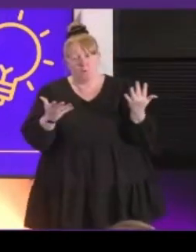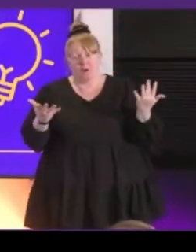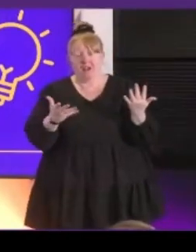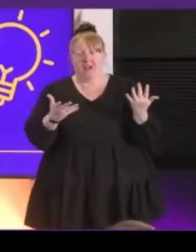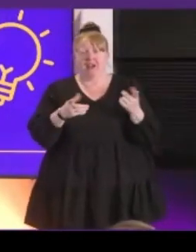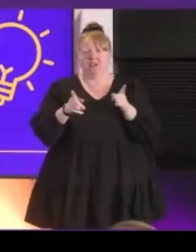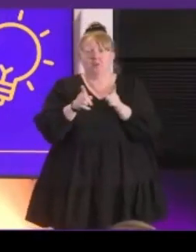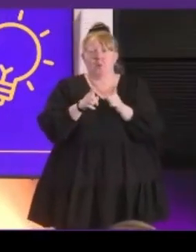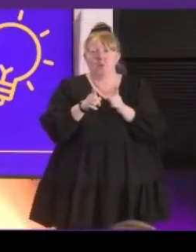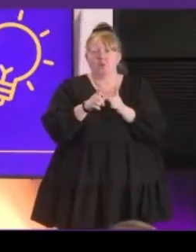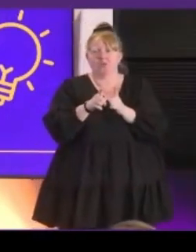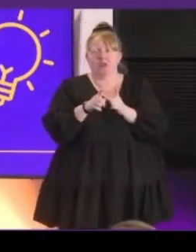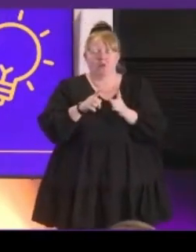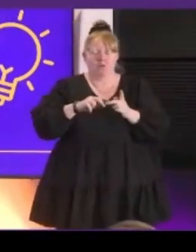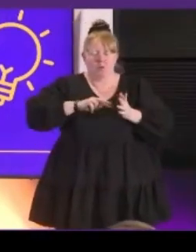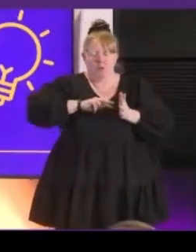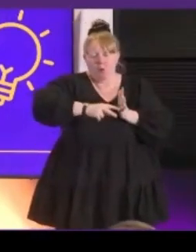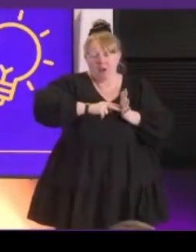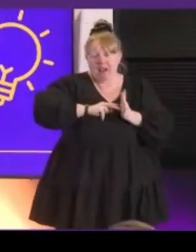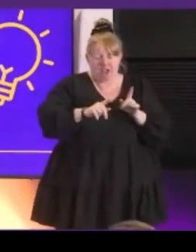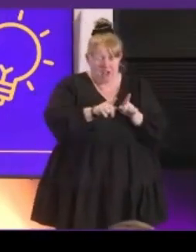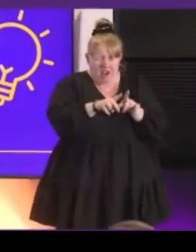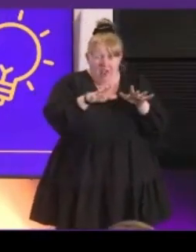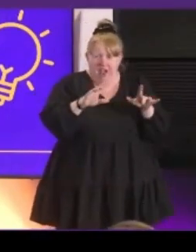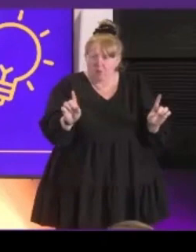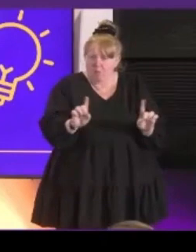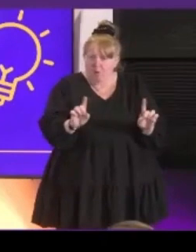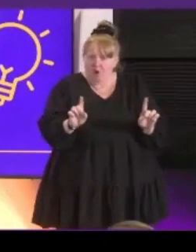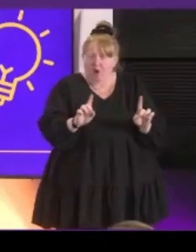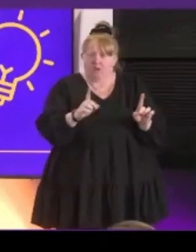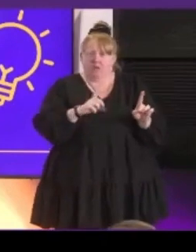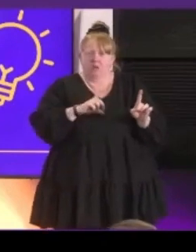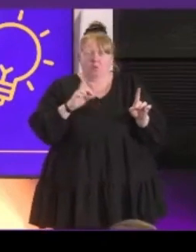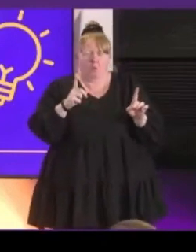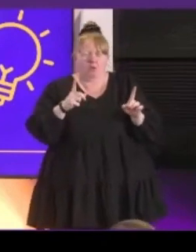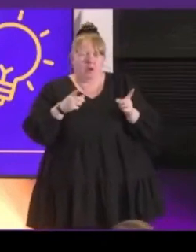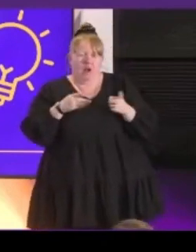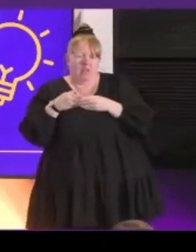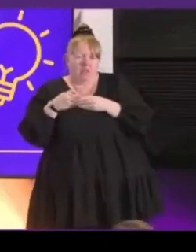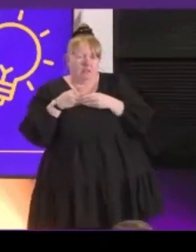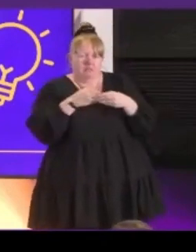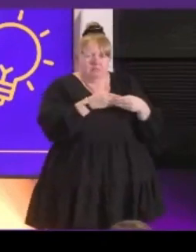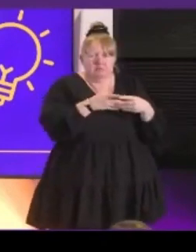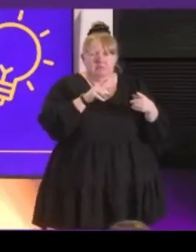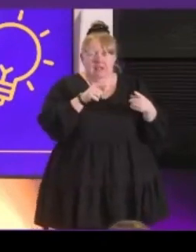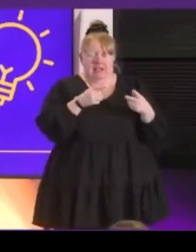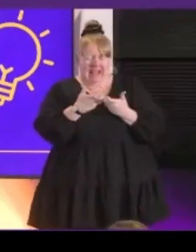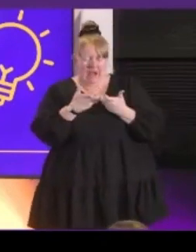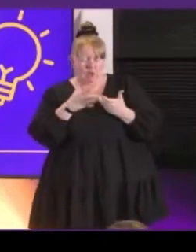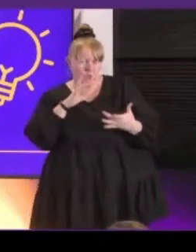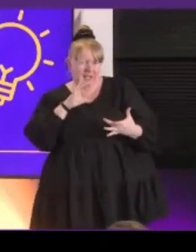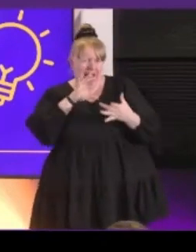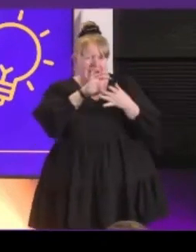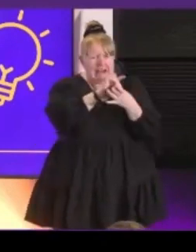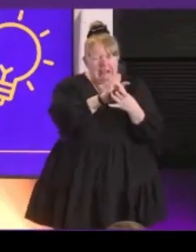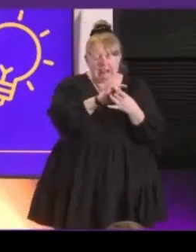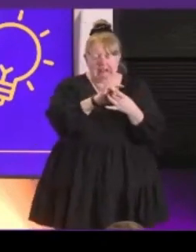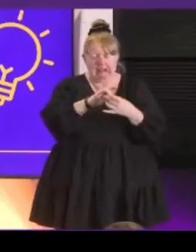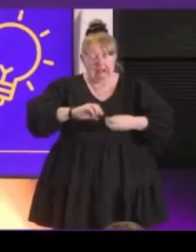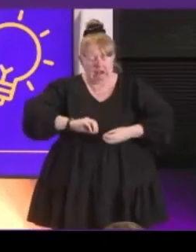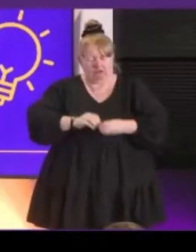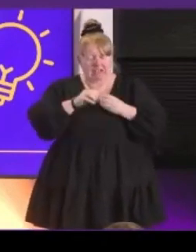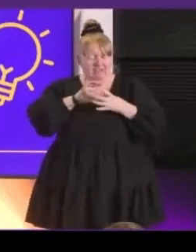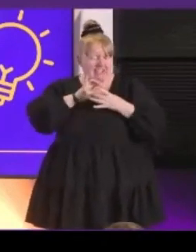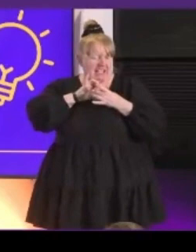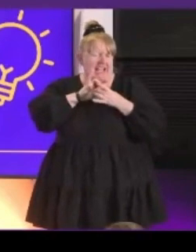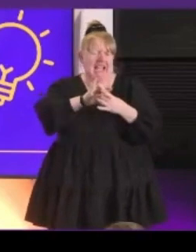they're operating in. So what's the organisation like? What are its drivers? How do you plug into that? But also, how do you creatively